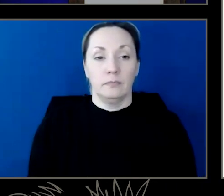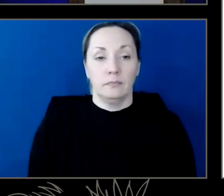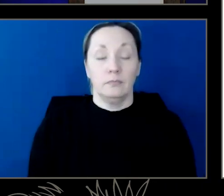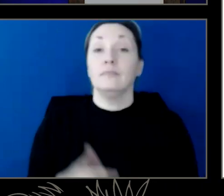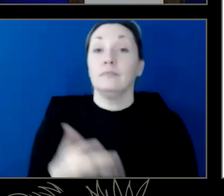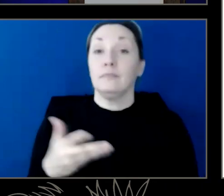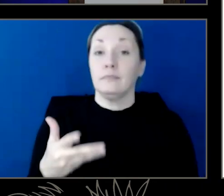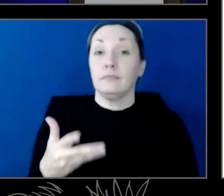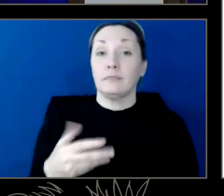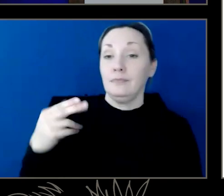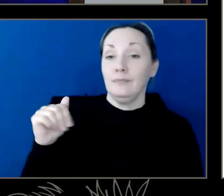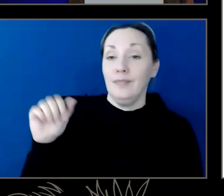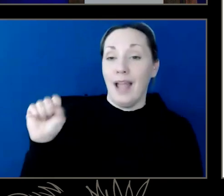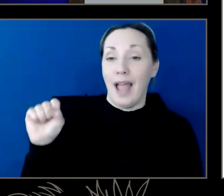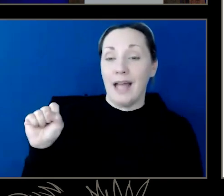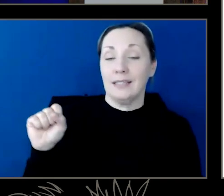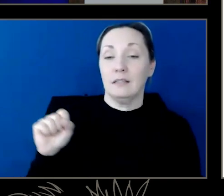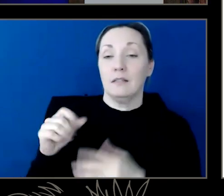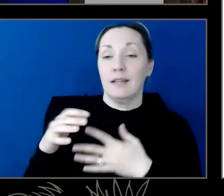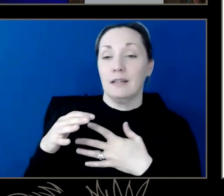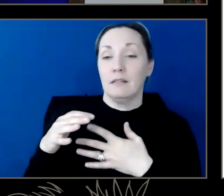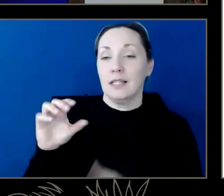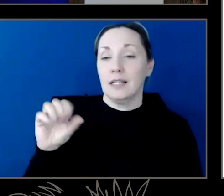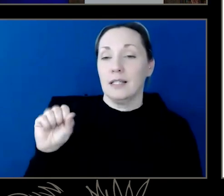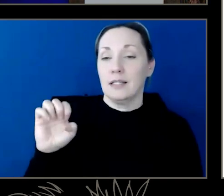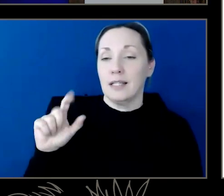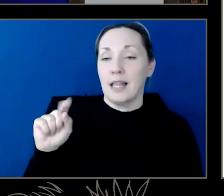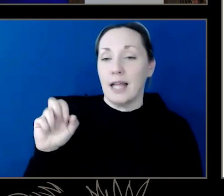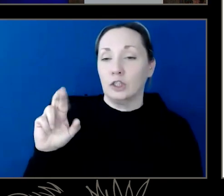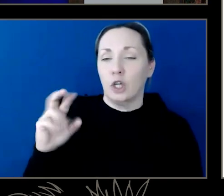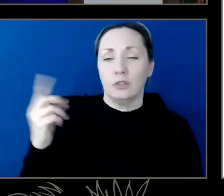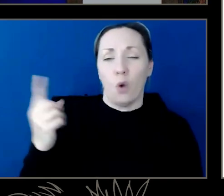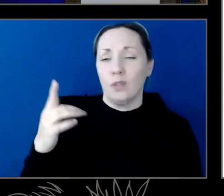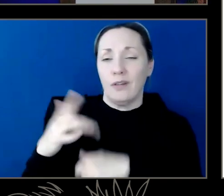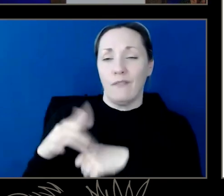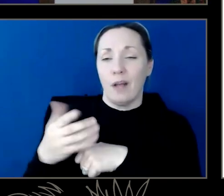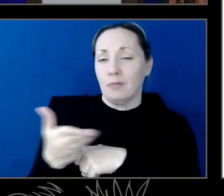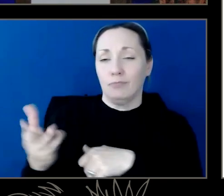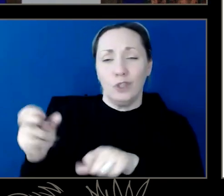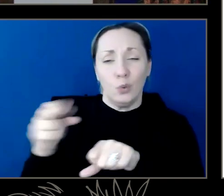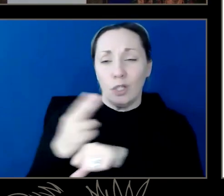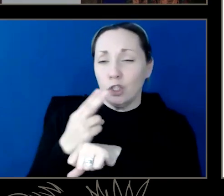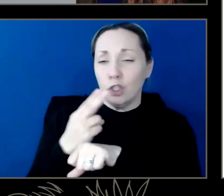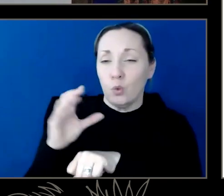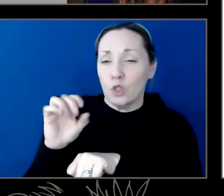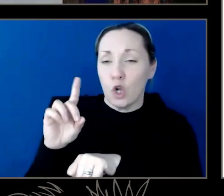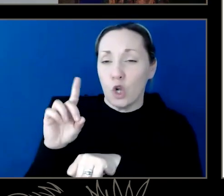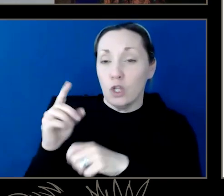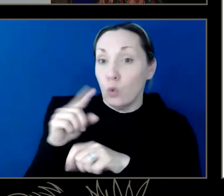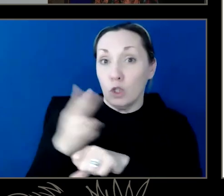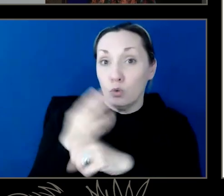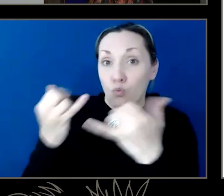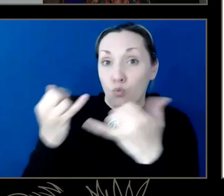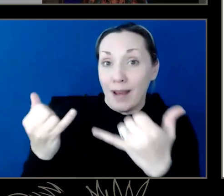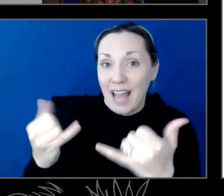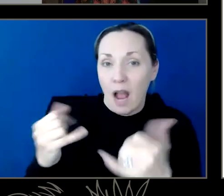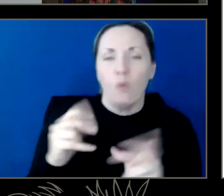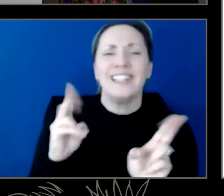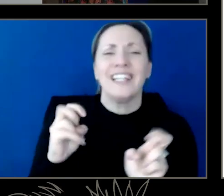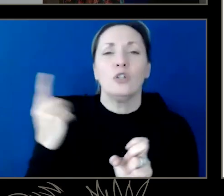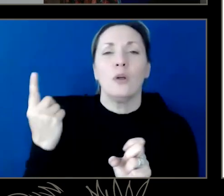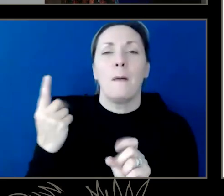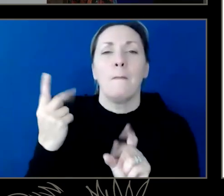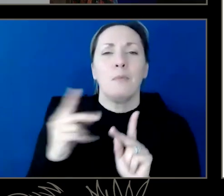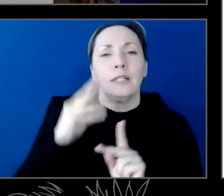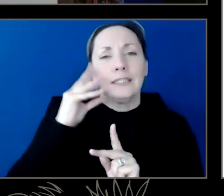And the has pseudo selector is also fully available everywhere, meaning that this is something you can use in your code right now. This is an issue that people run into with